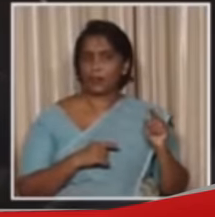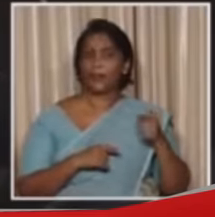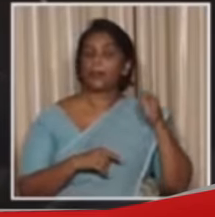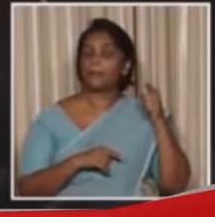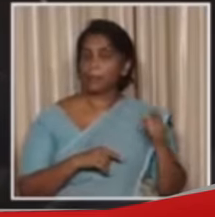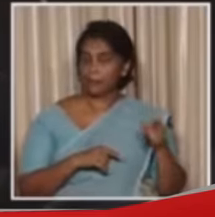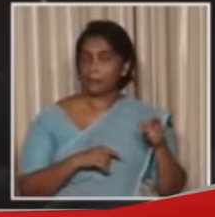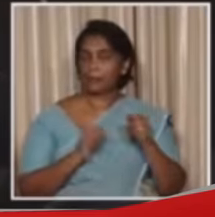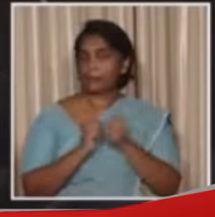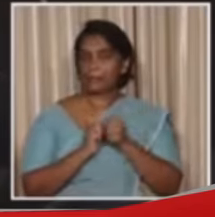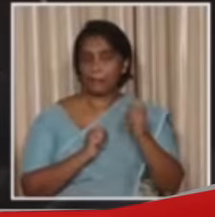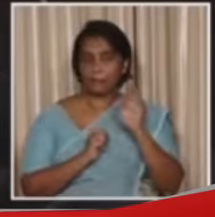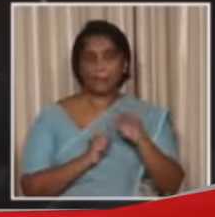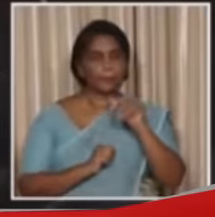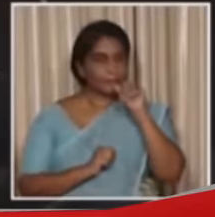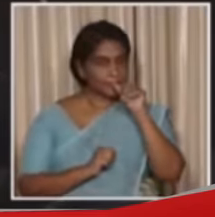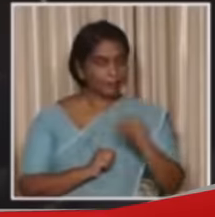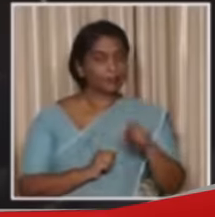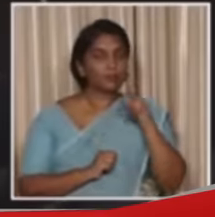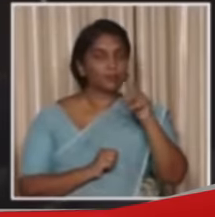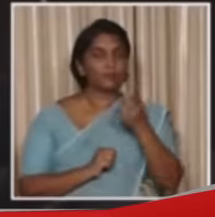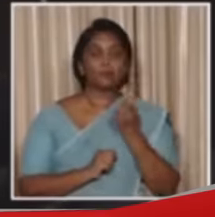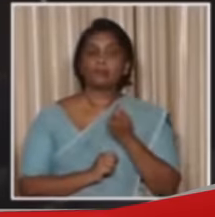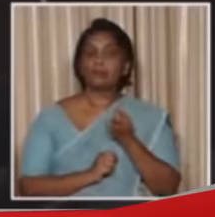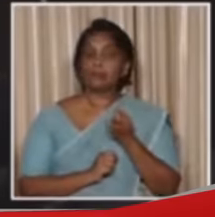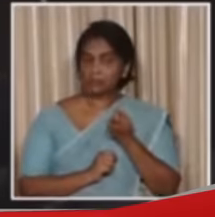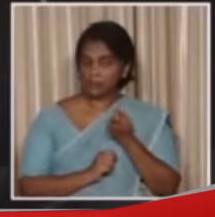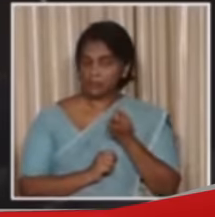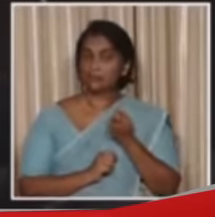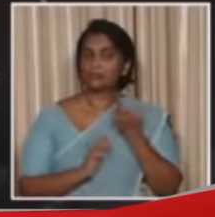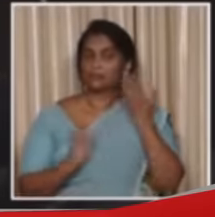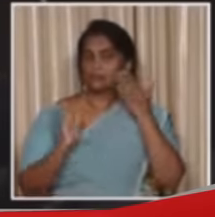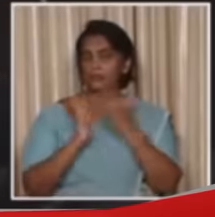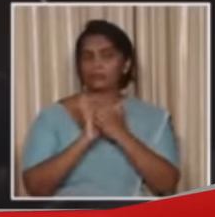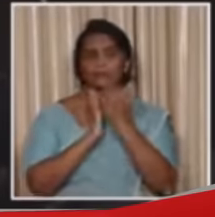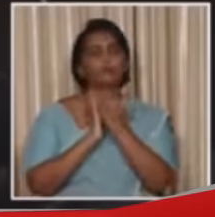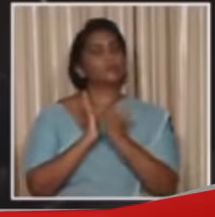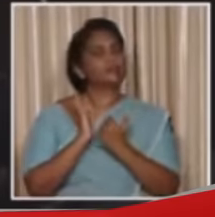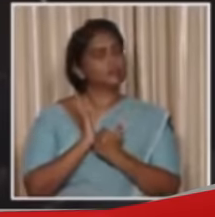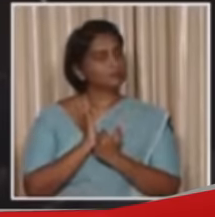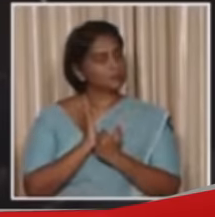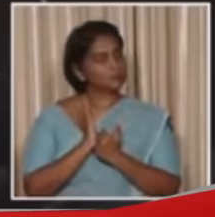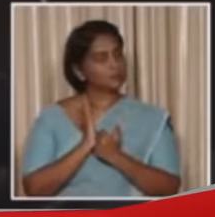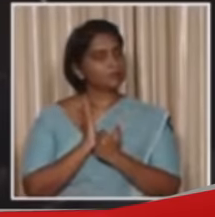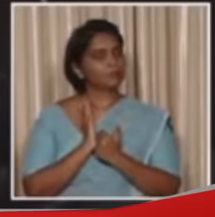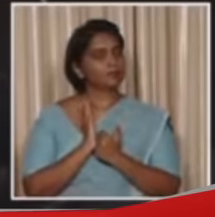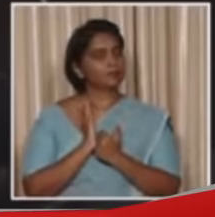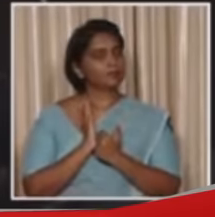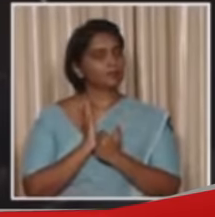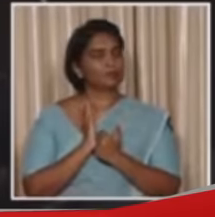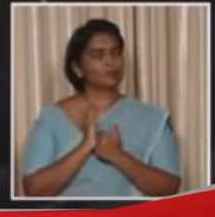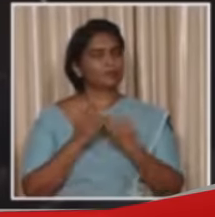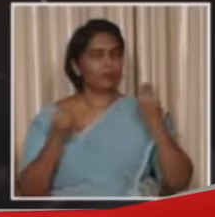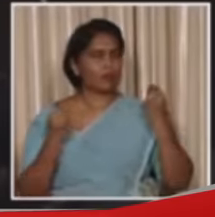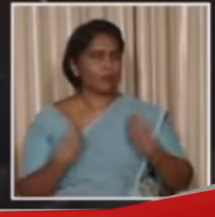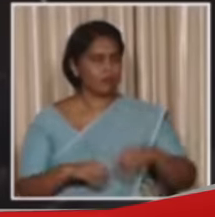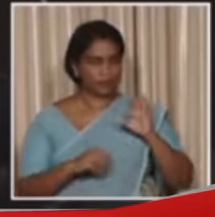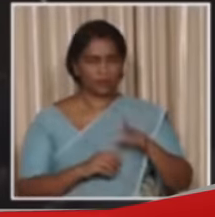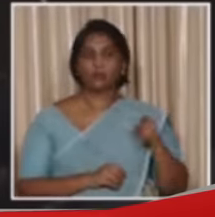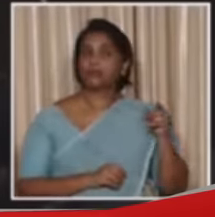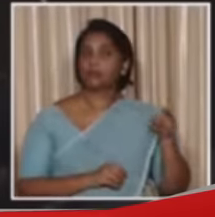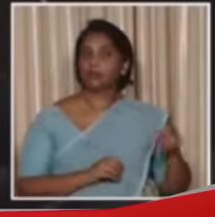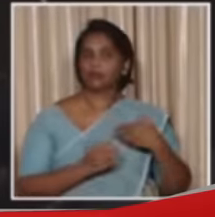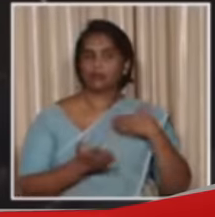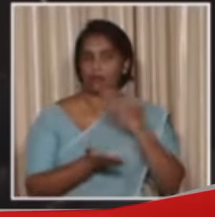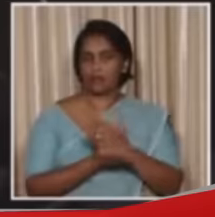economic program. The failure of their economic reforms is inevitable because this government is not on the right track. This